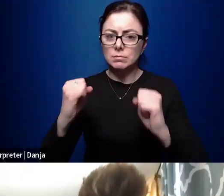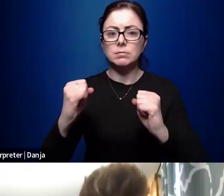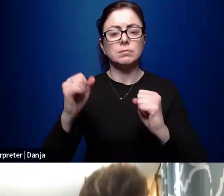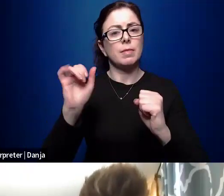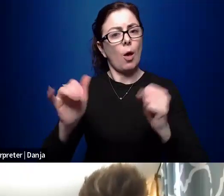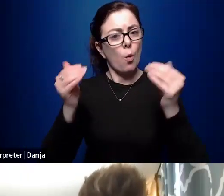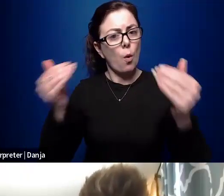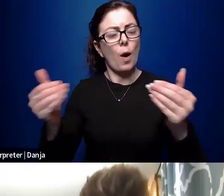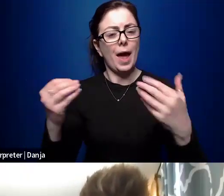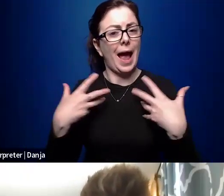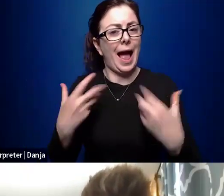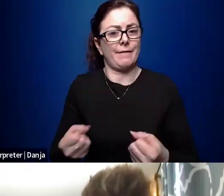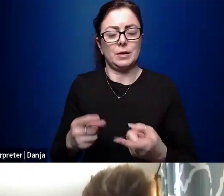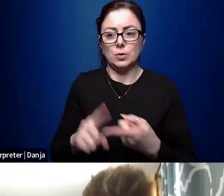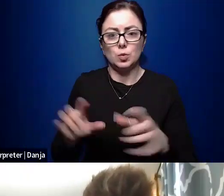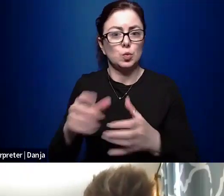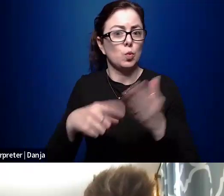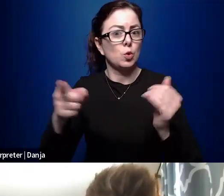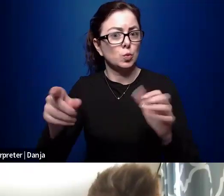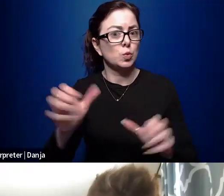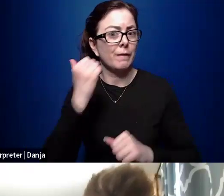day? Thank you.